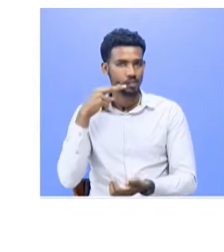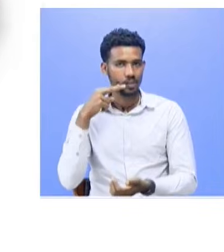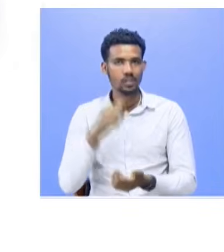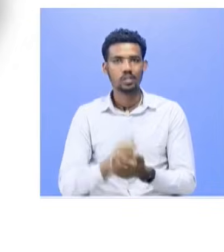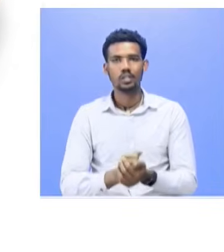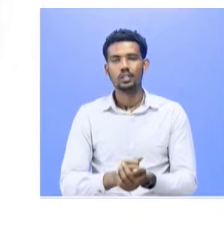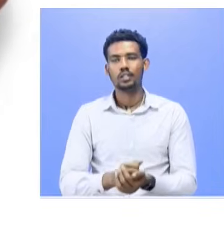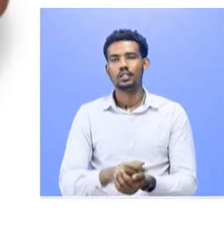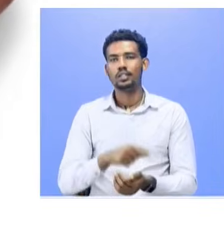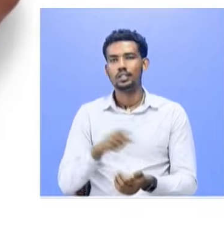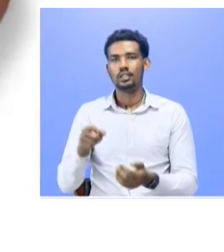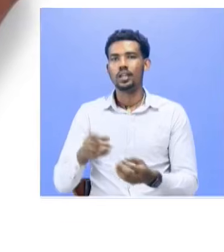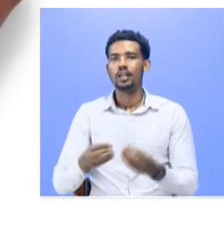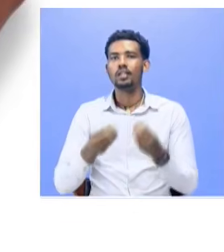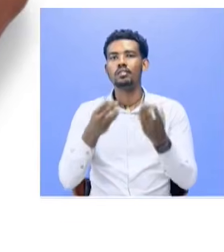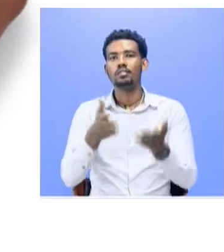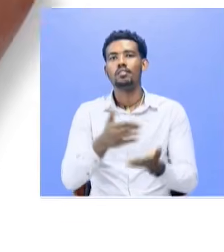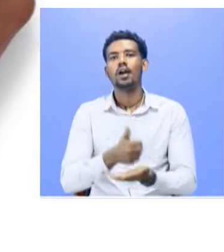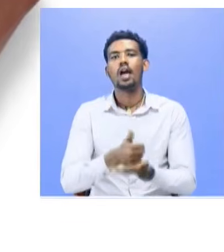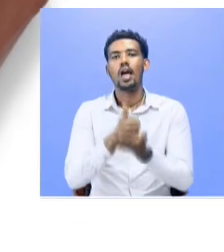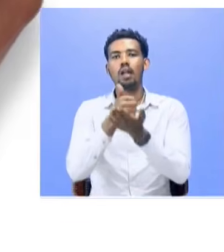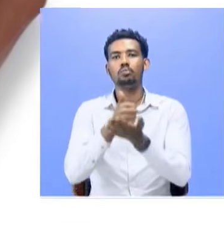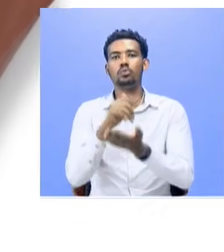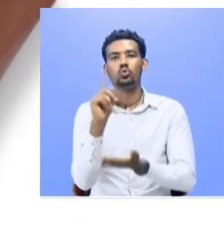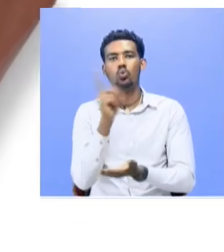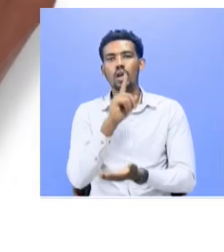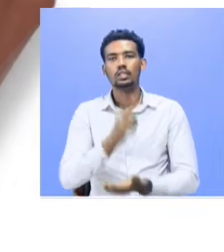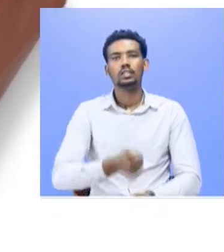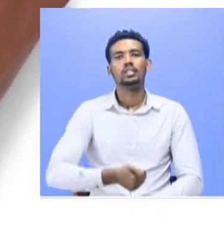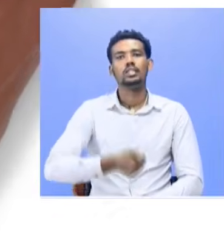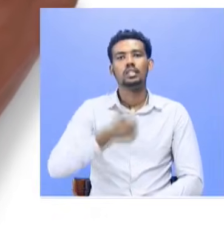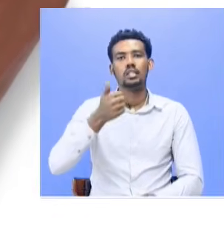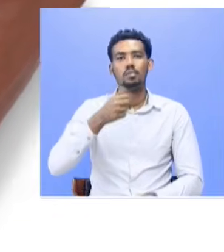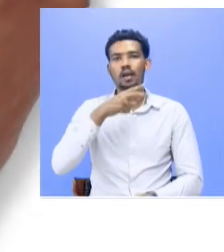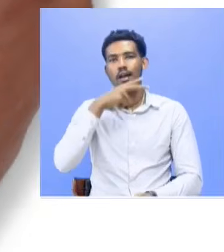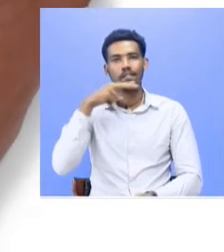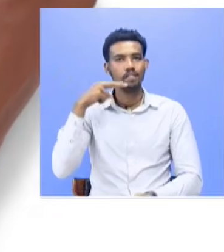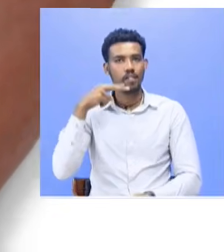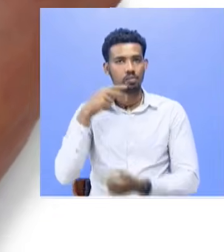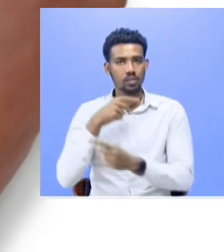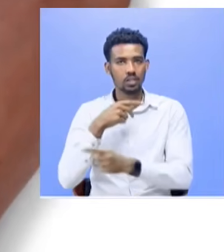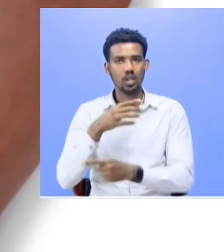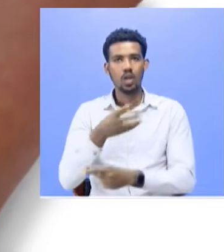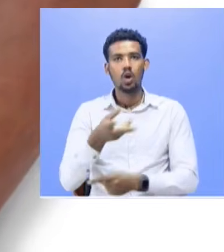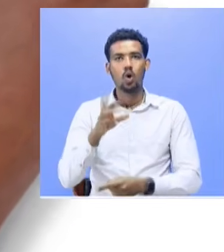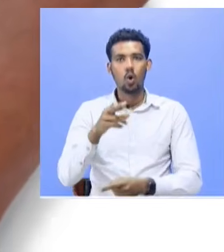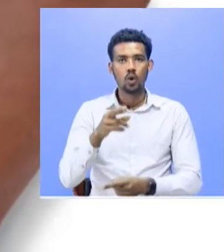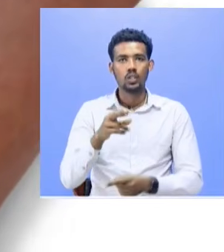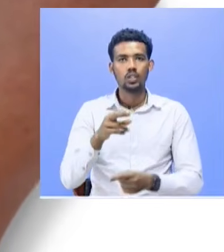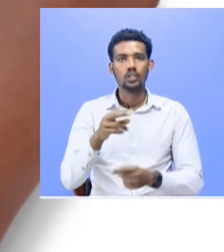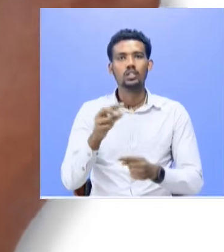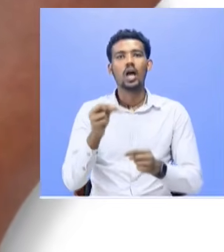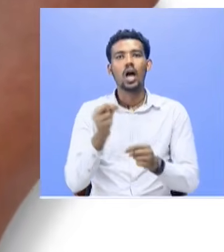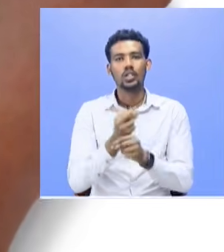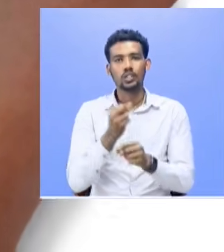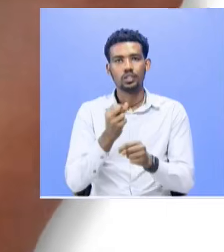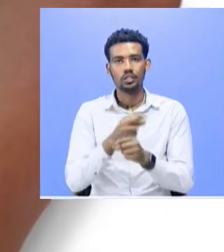that giving and help what? The main verbs here, or the action verbs,